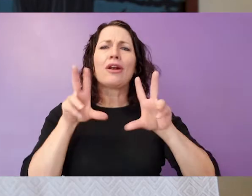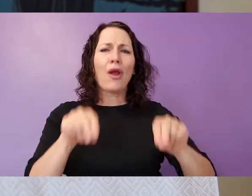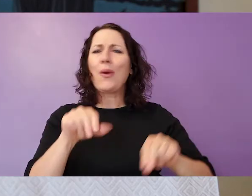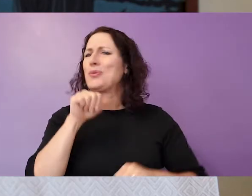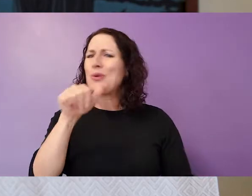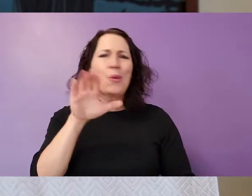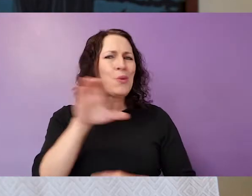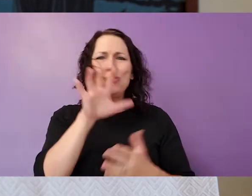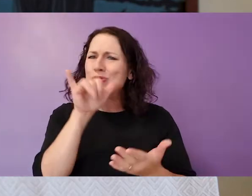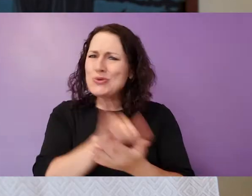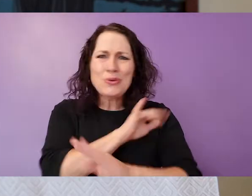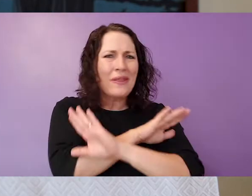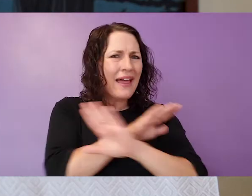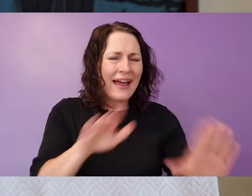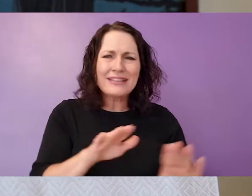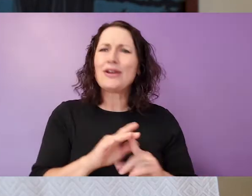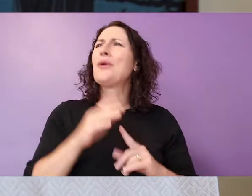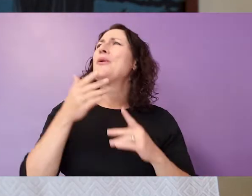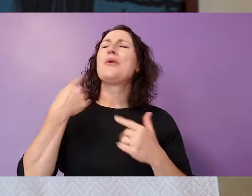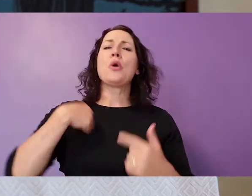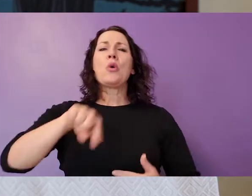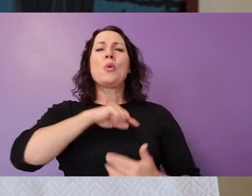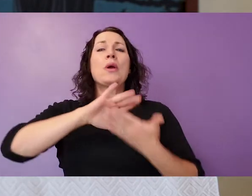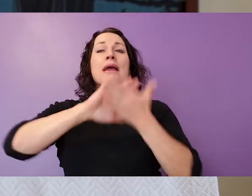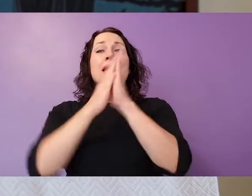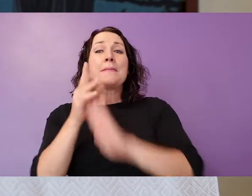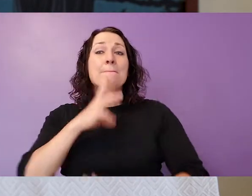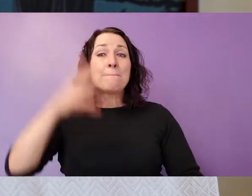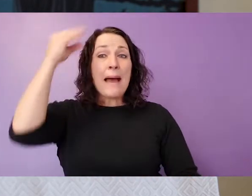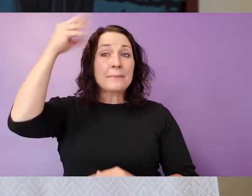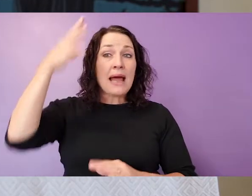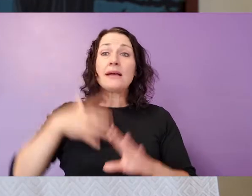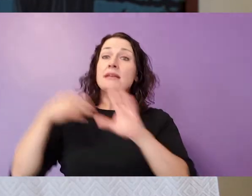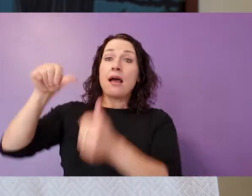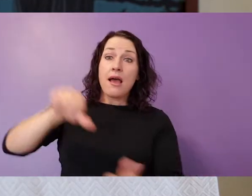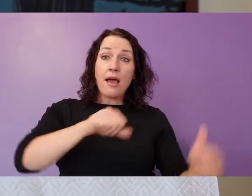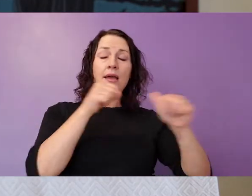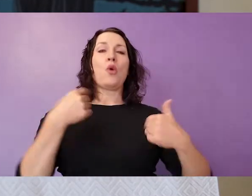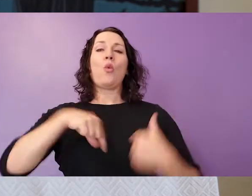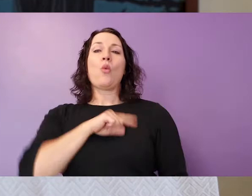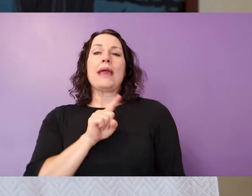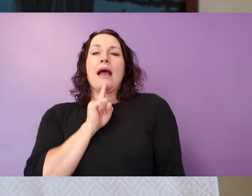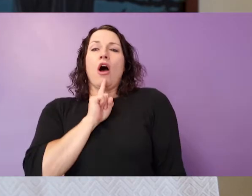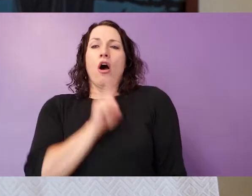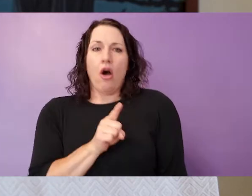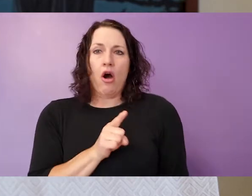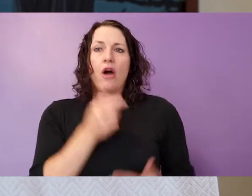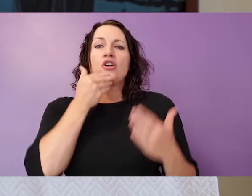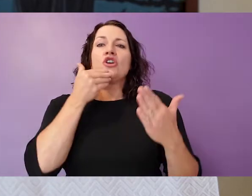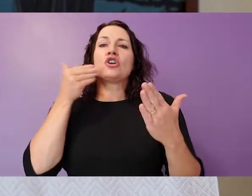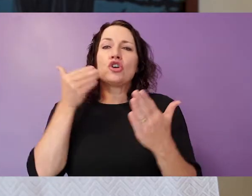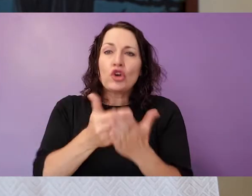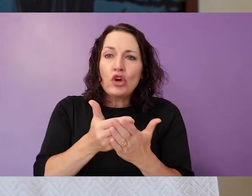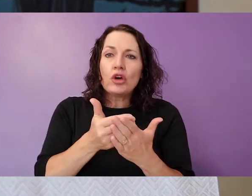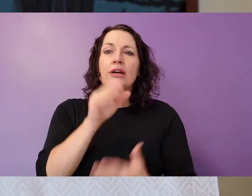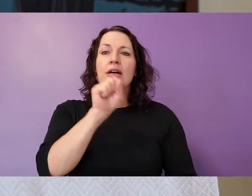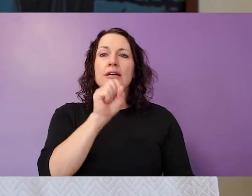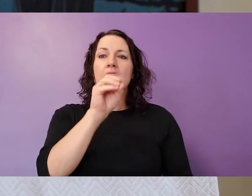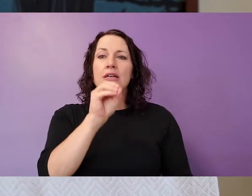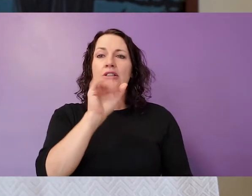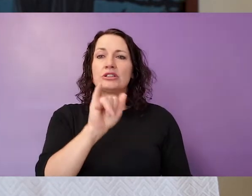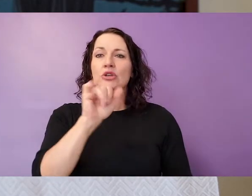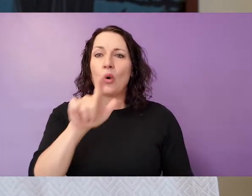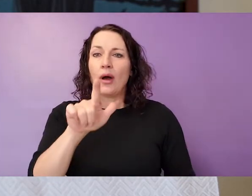that. We were baptized into being good soil. The Eucharist, the sacraments come